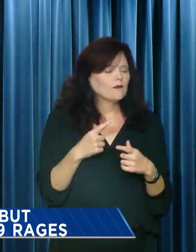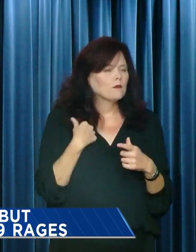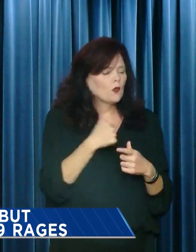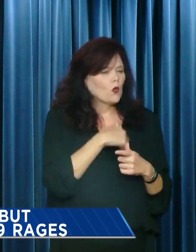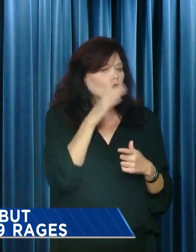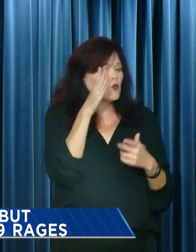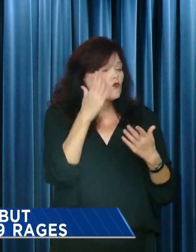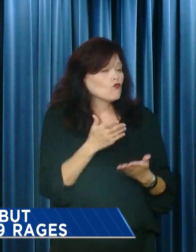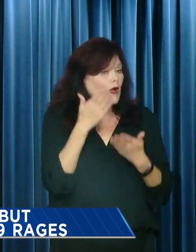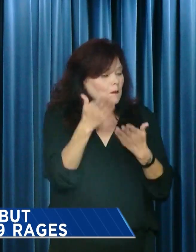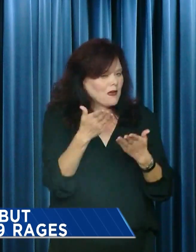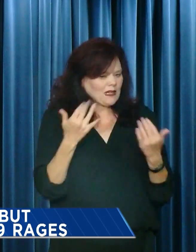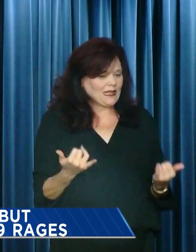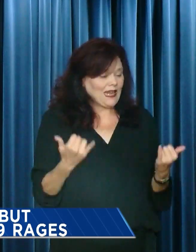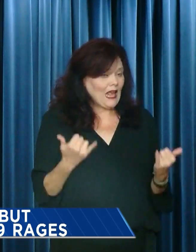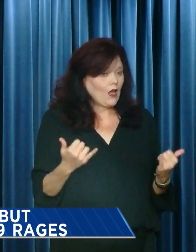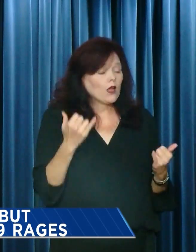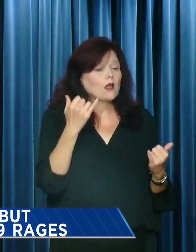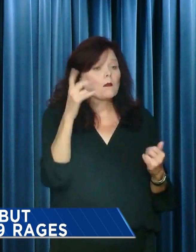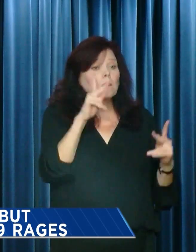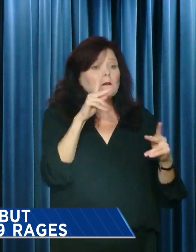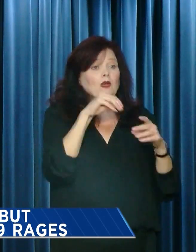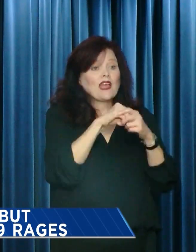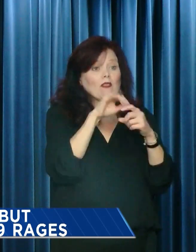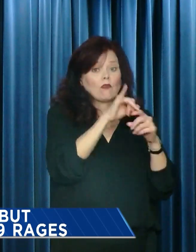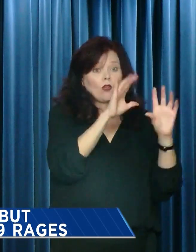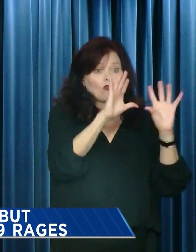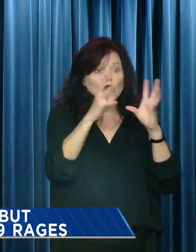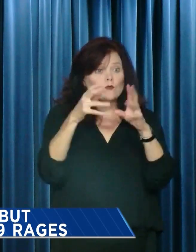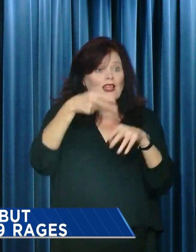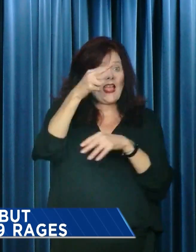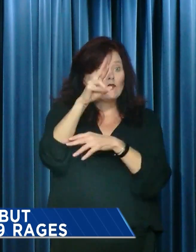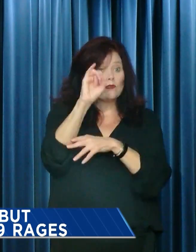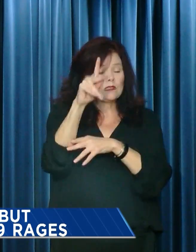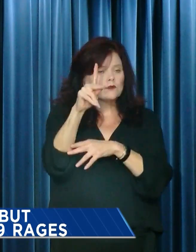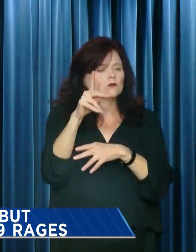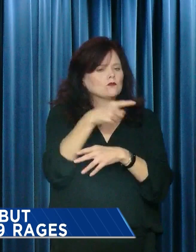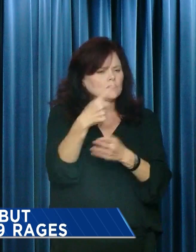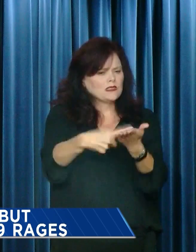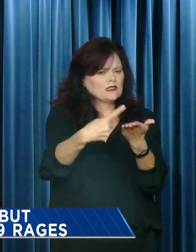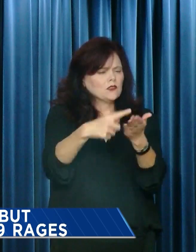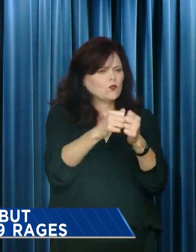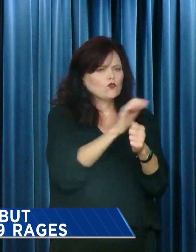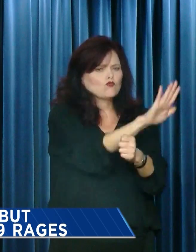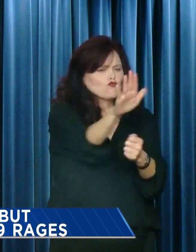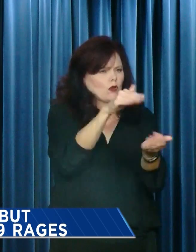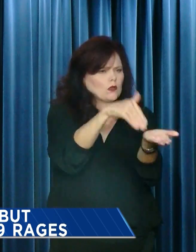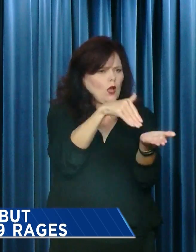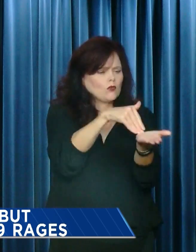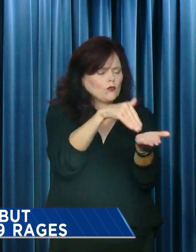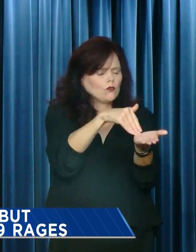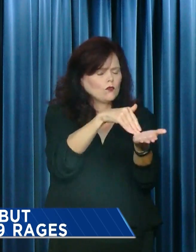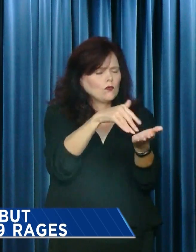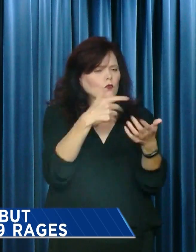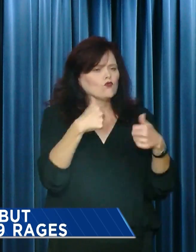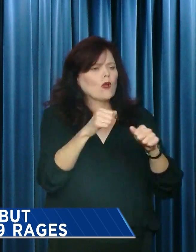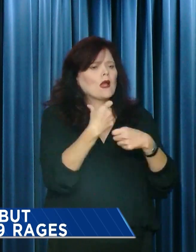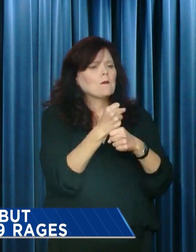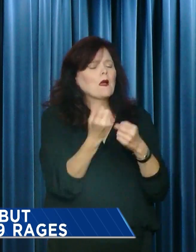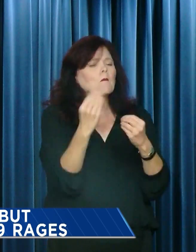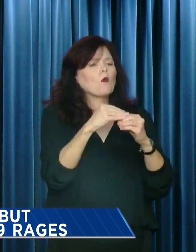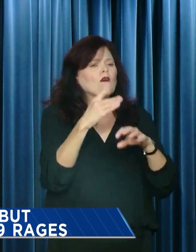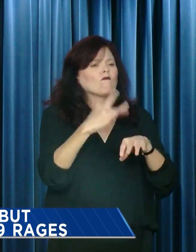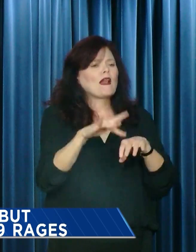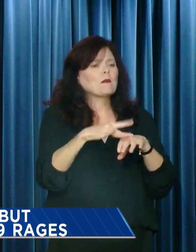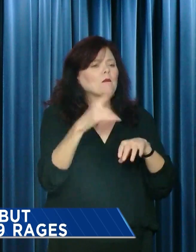We still are going to recommend at this time that people in these groups still have that conversation with their doctor, but we're going to try to make more and more